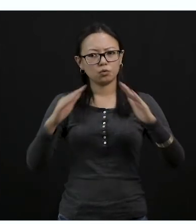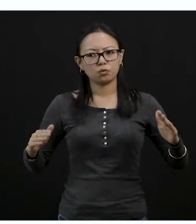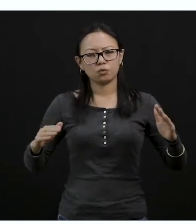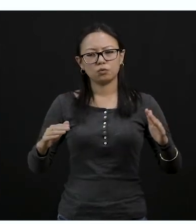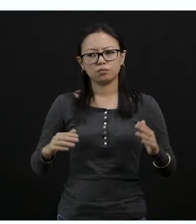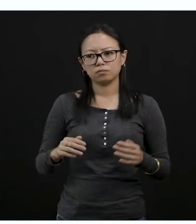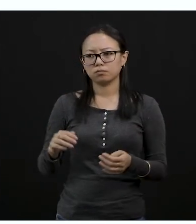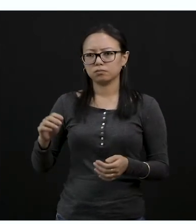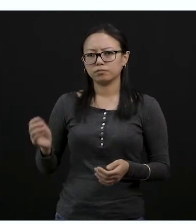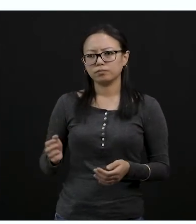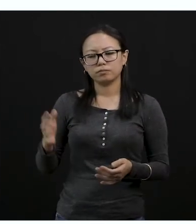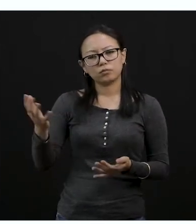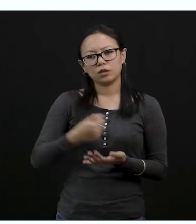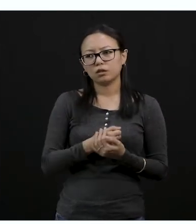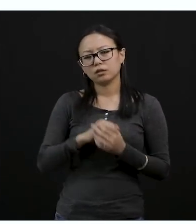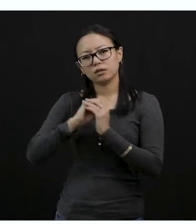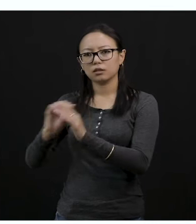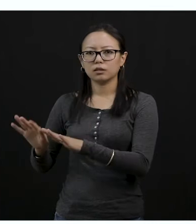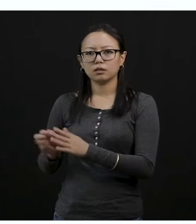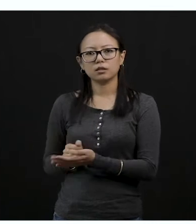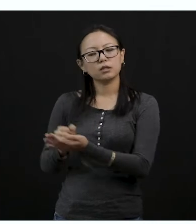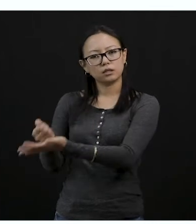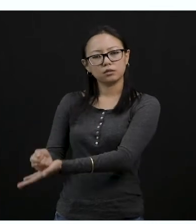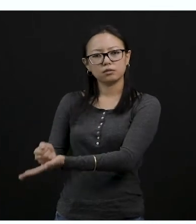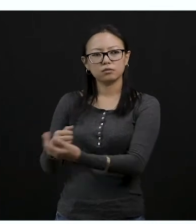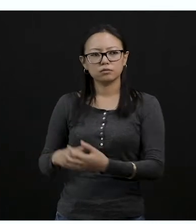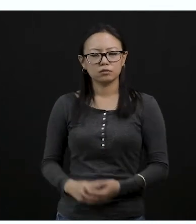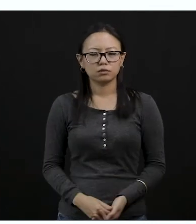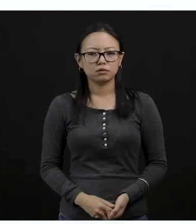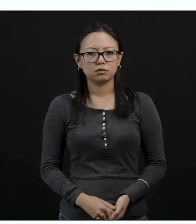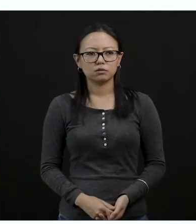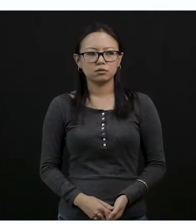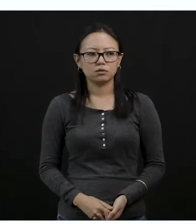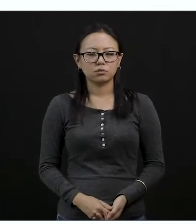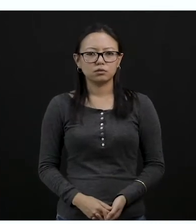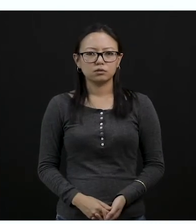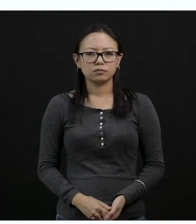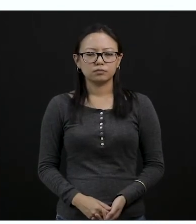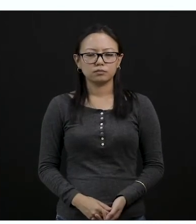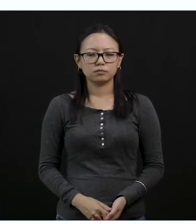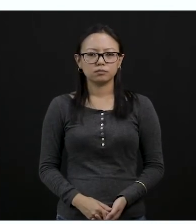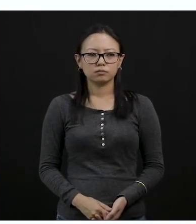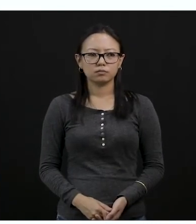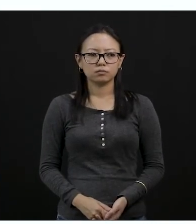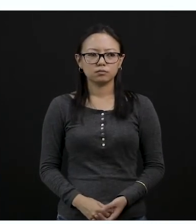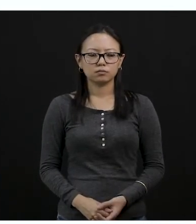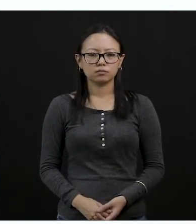right, that is how you receive the letter or the things that is sent from other state or from other country.